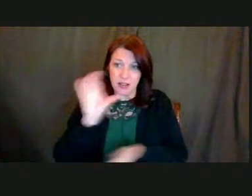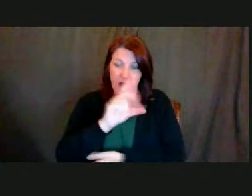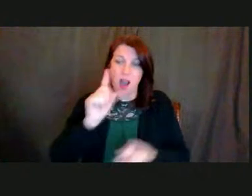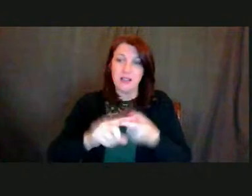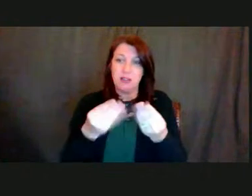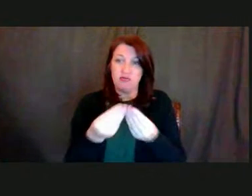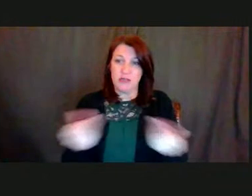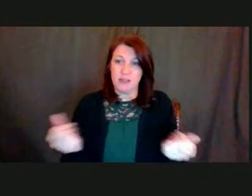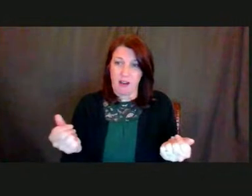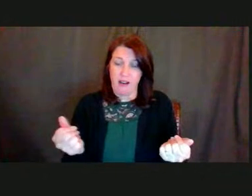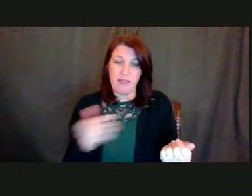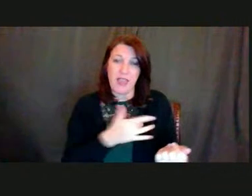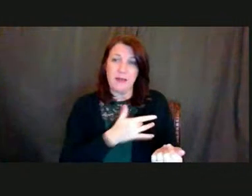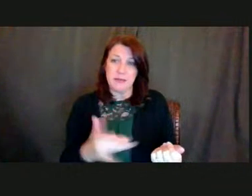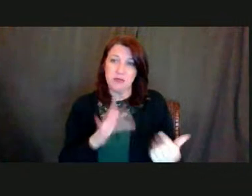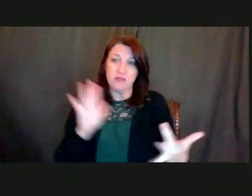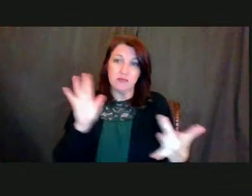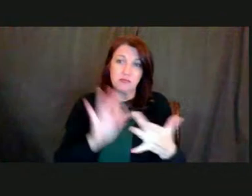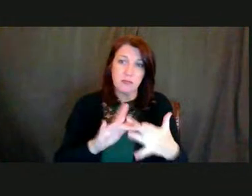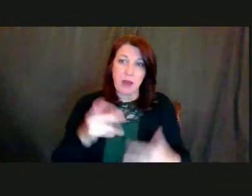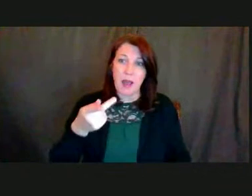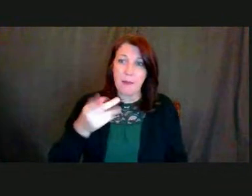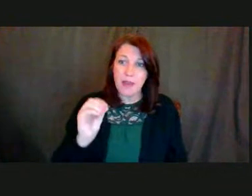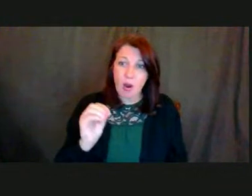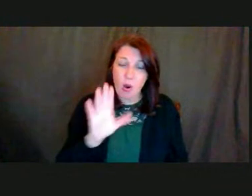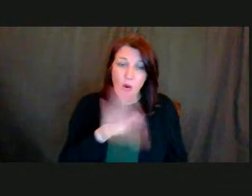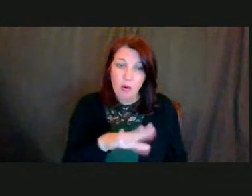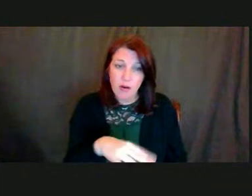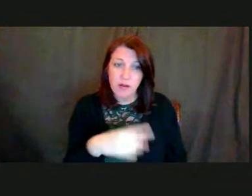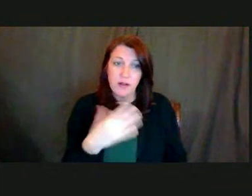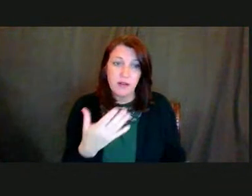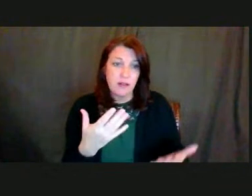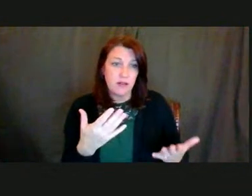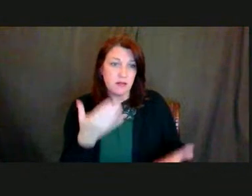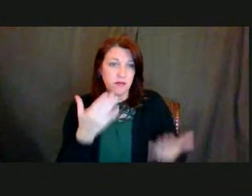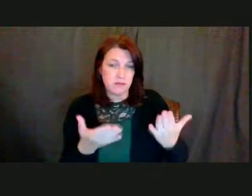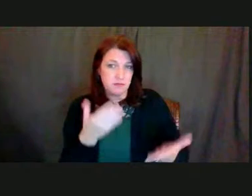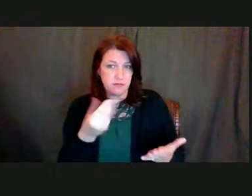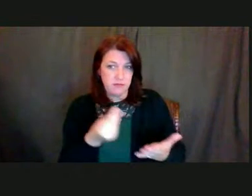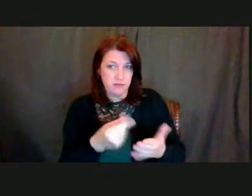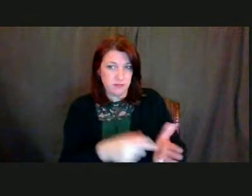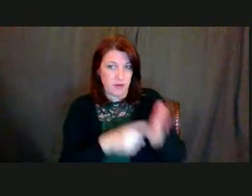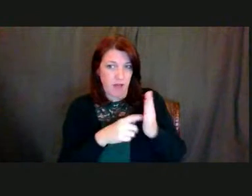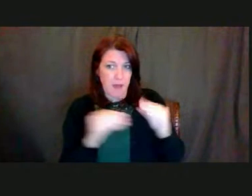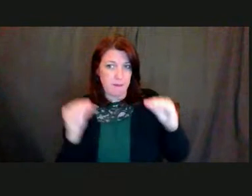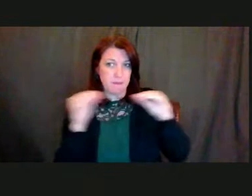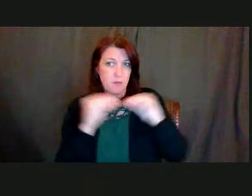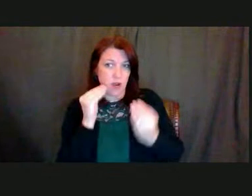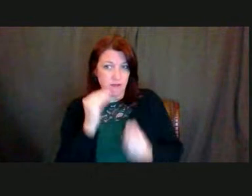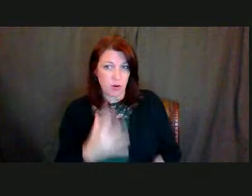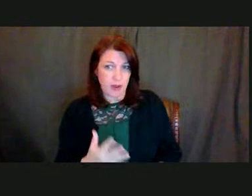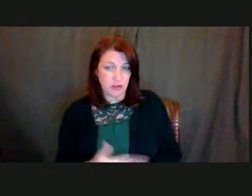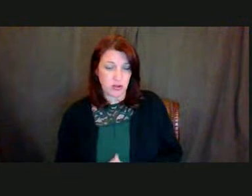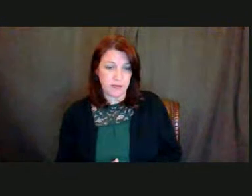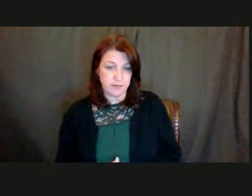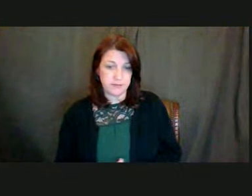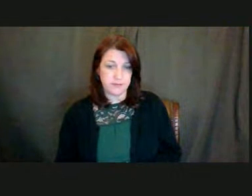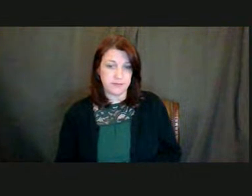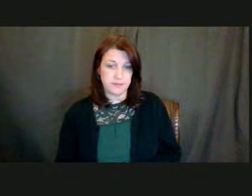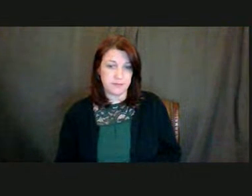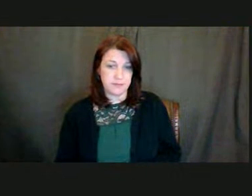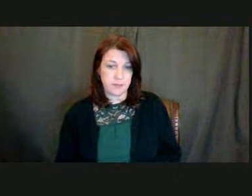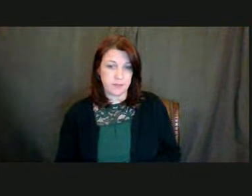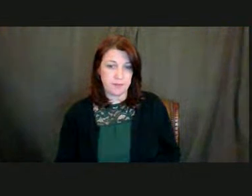you will likely be contacted by your PO if your study may be funded, and you'll need to provide some additional information.